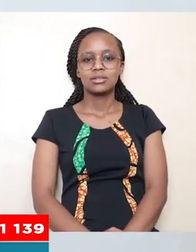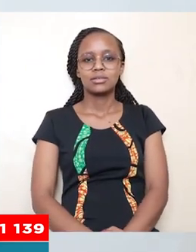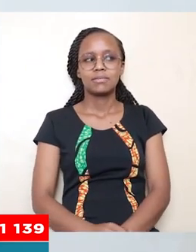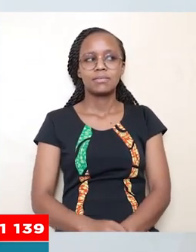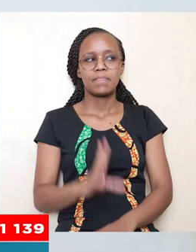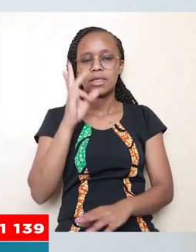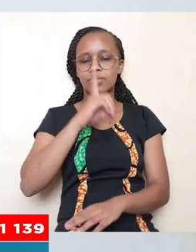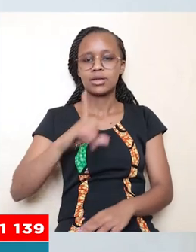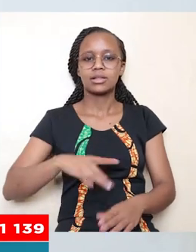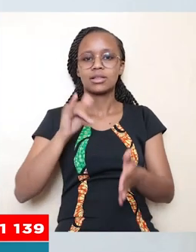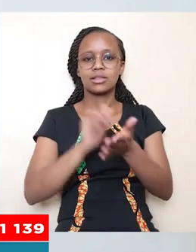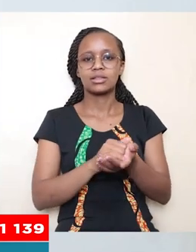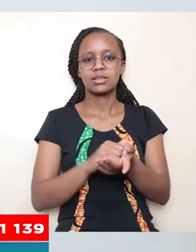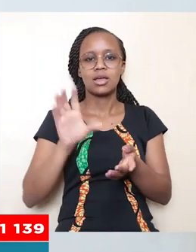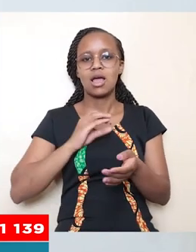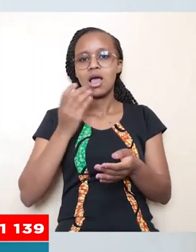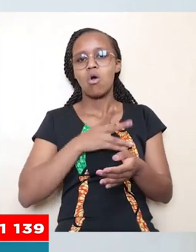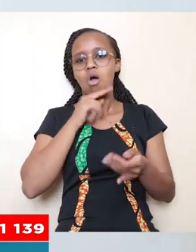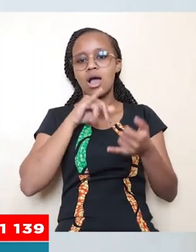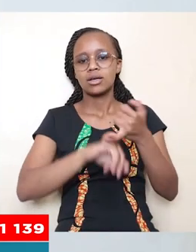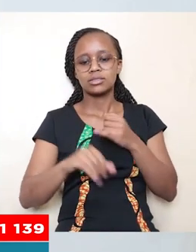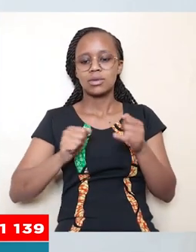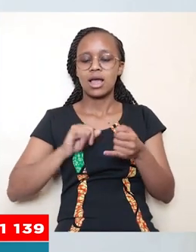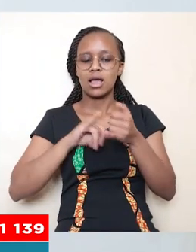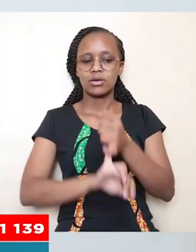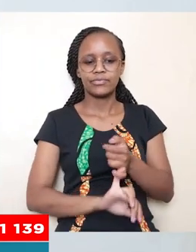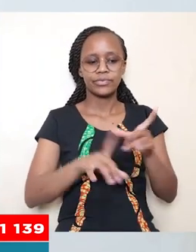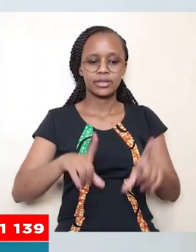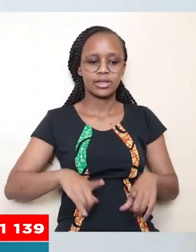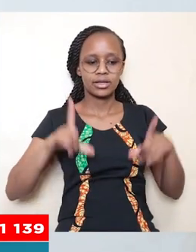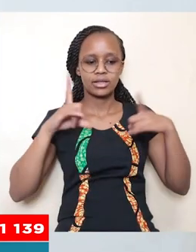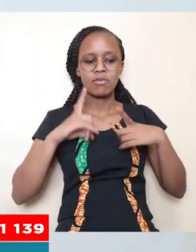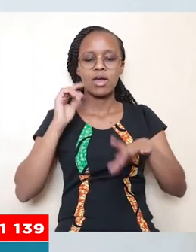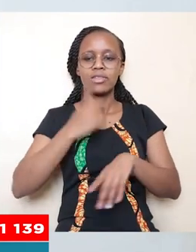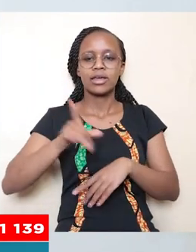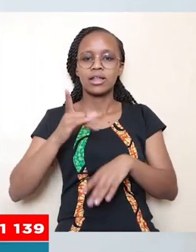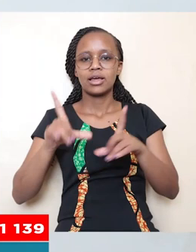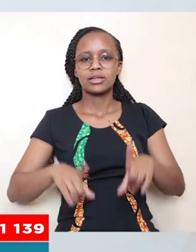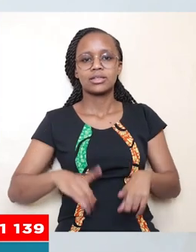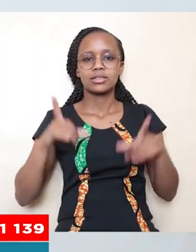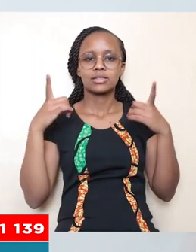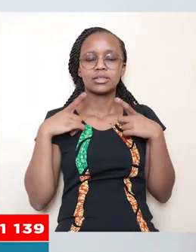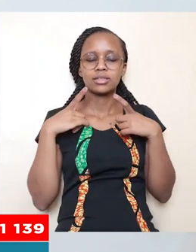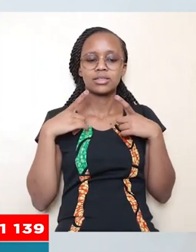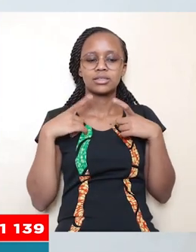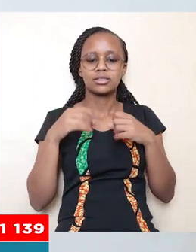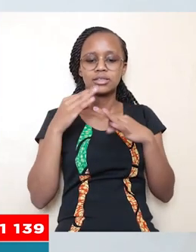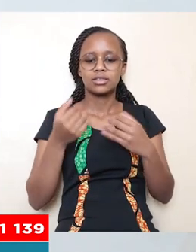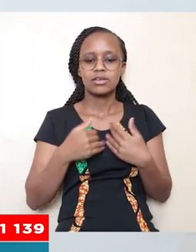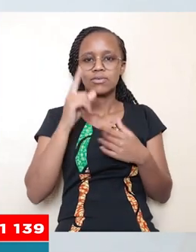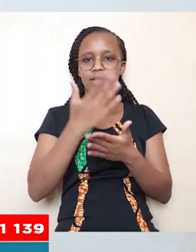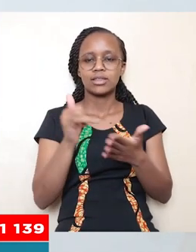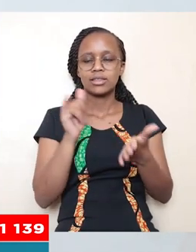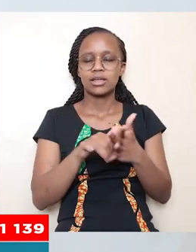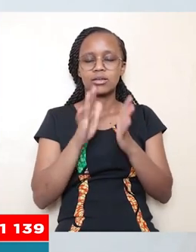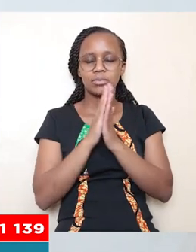It is the will of God that our husbands and wives live a dignified life. If there was one thing that